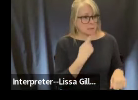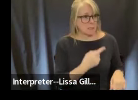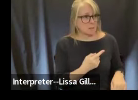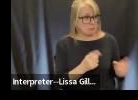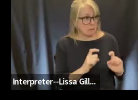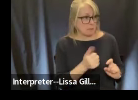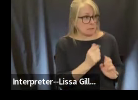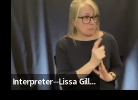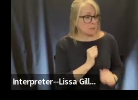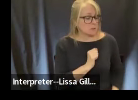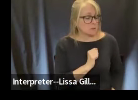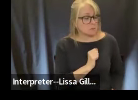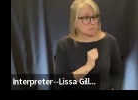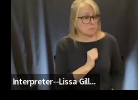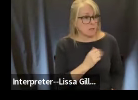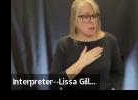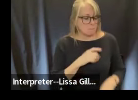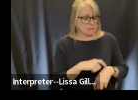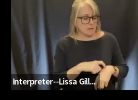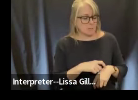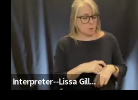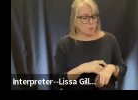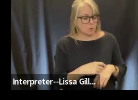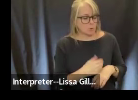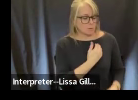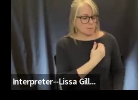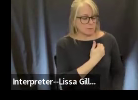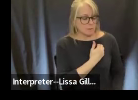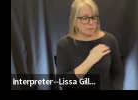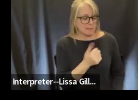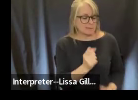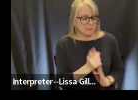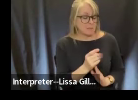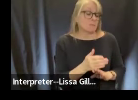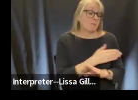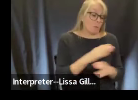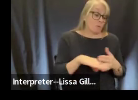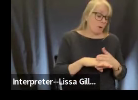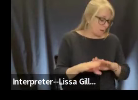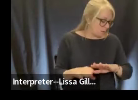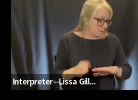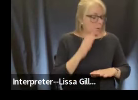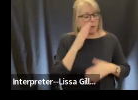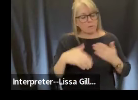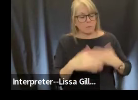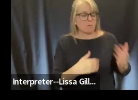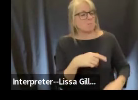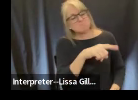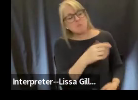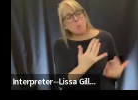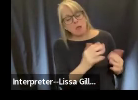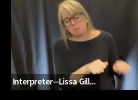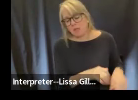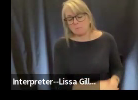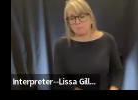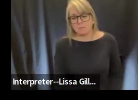minutes. Because my timer is telling me there's 10 minutes before that 10-minute break. So we'll keep rolling. They can wait. I'm